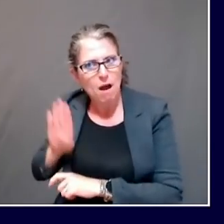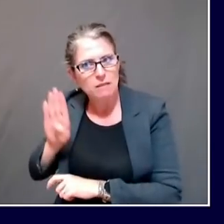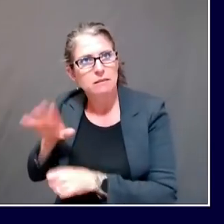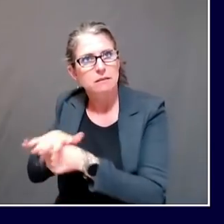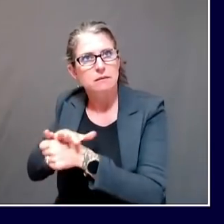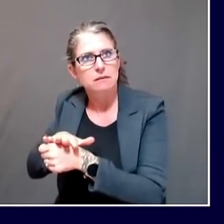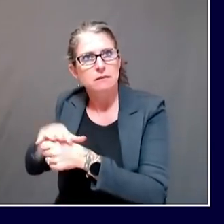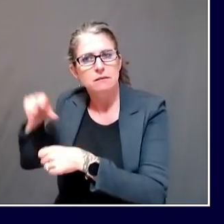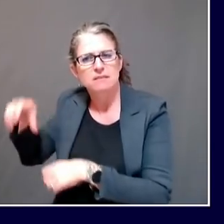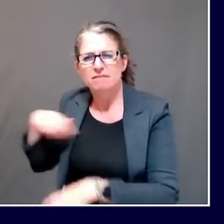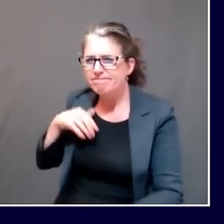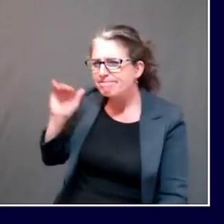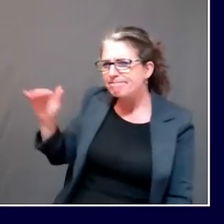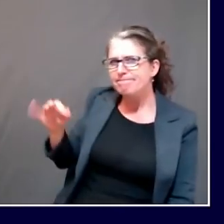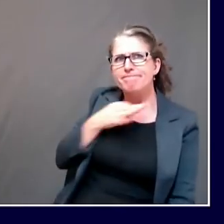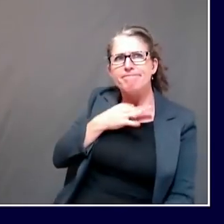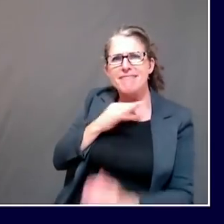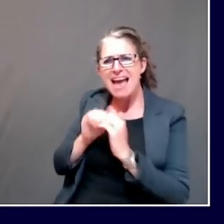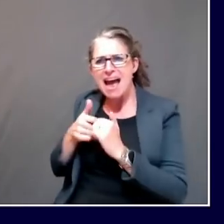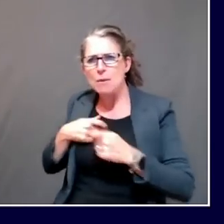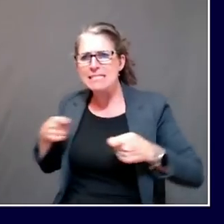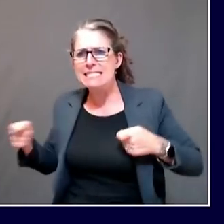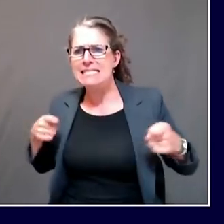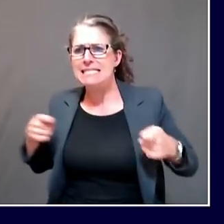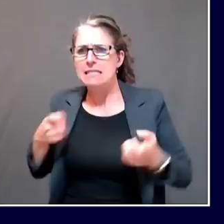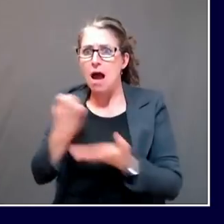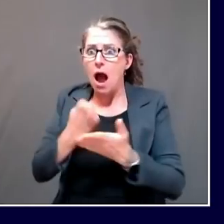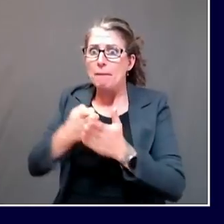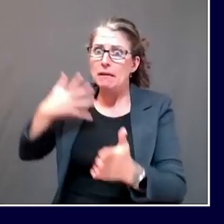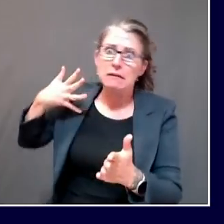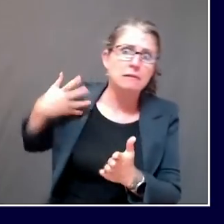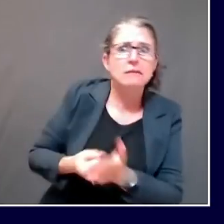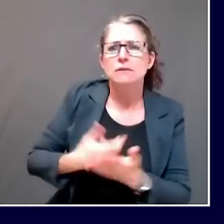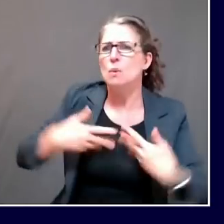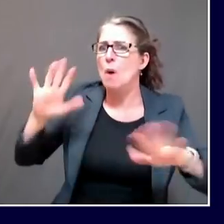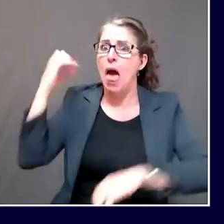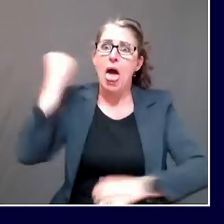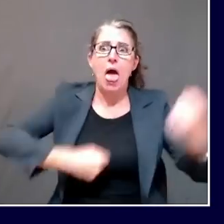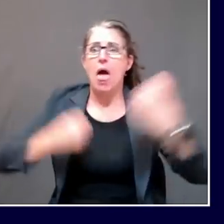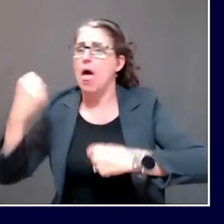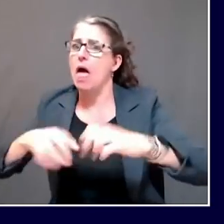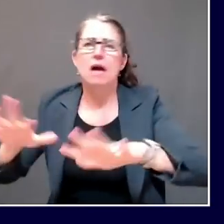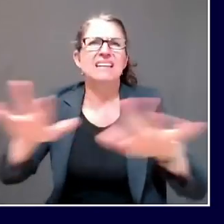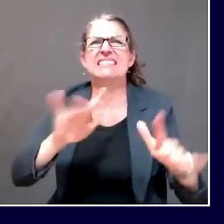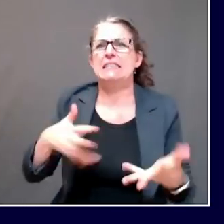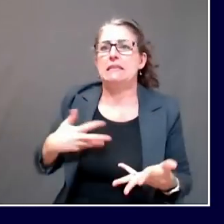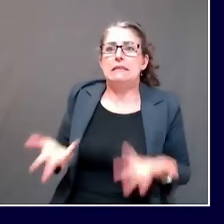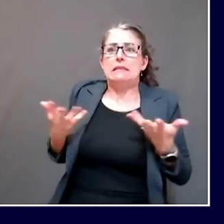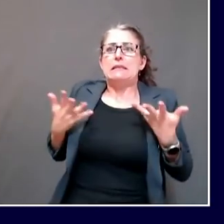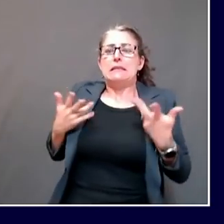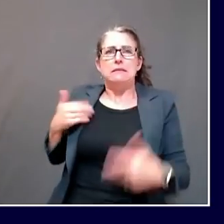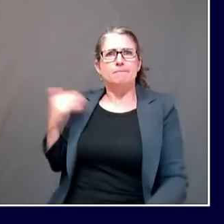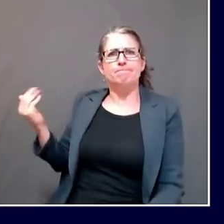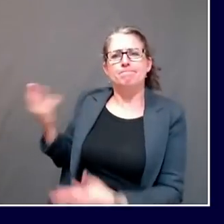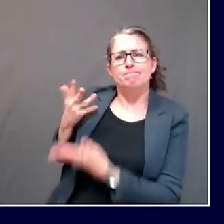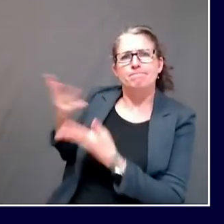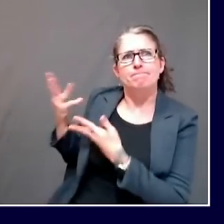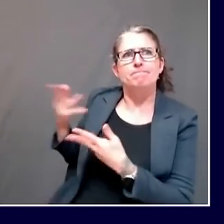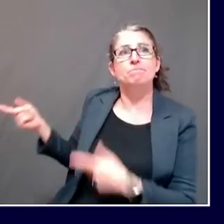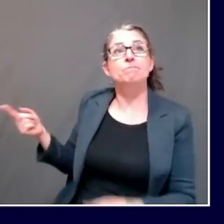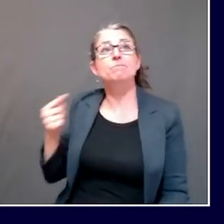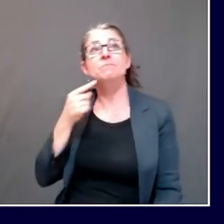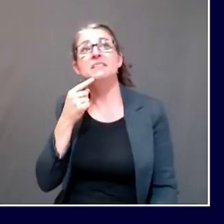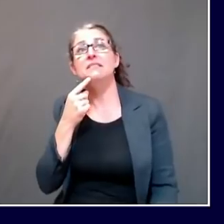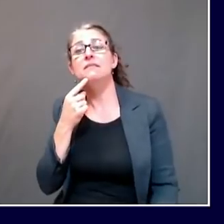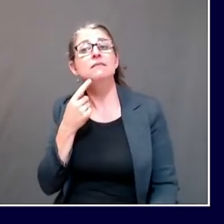virus? He said unequivocally, the best way back to a robust economy is getting the virus